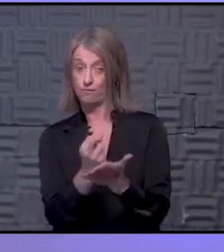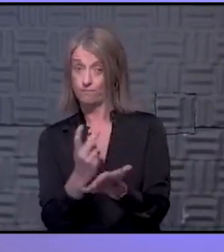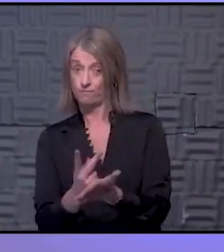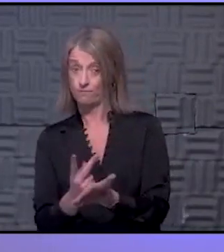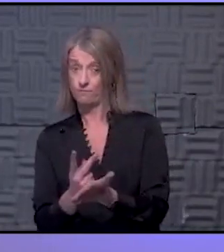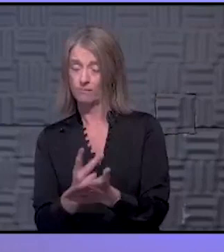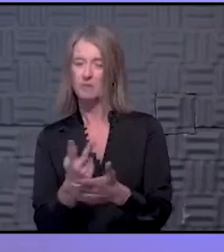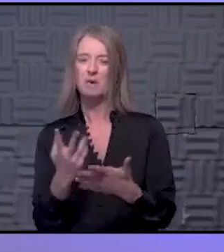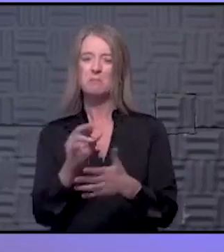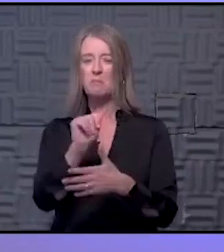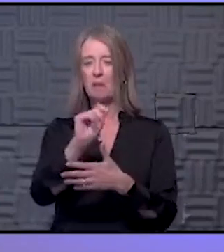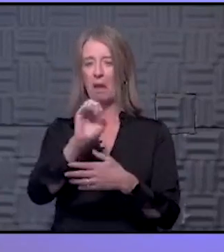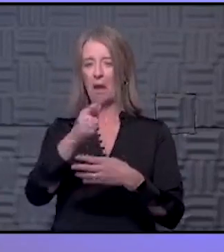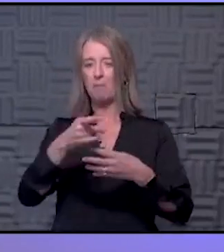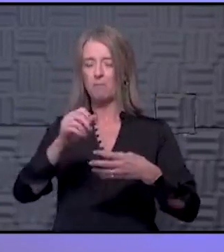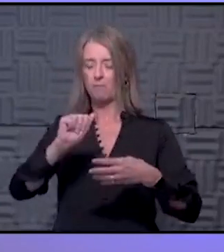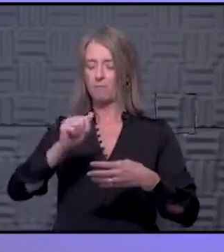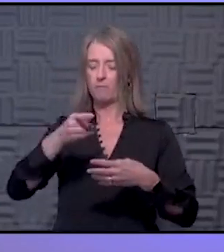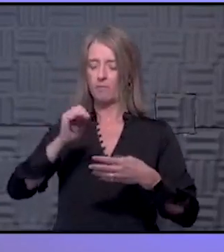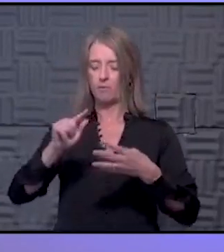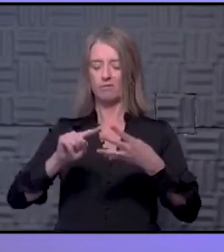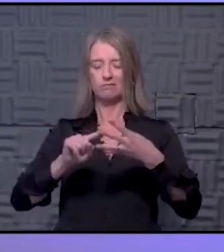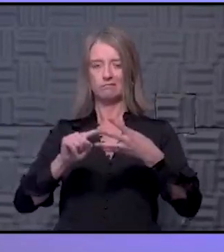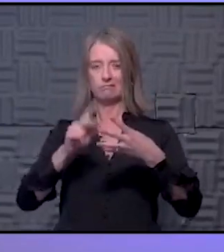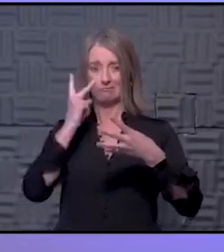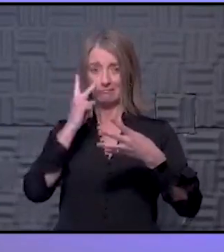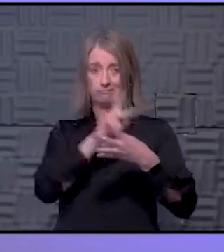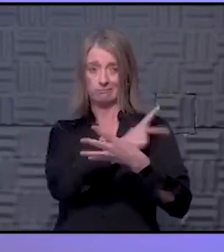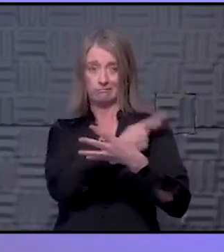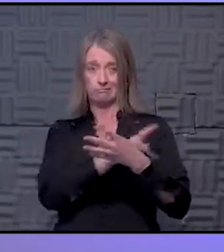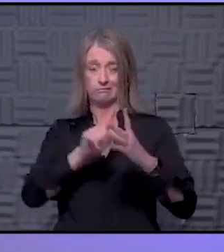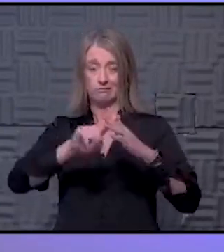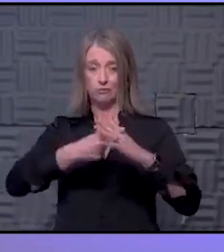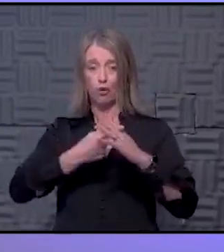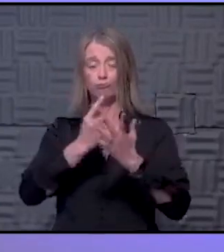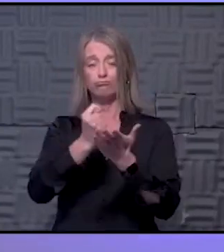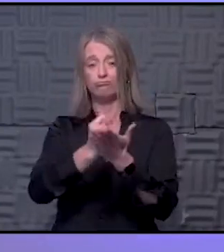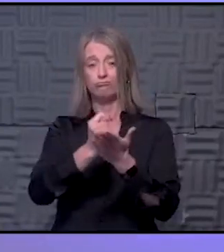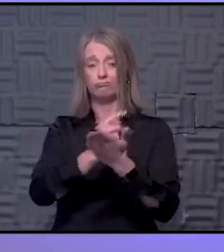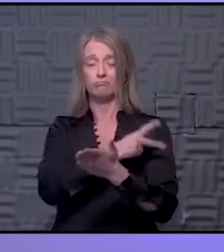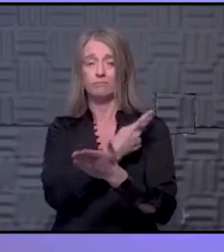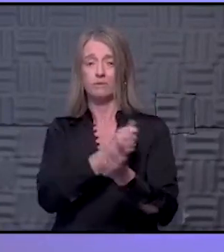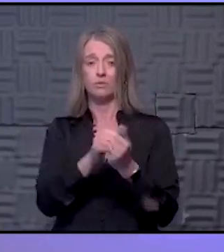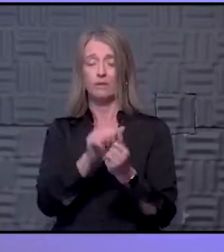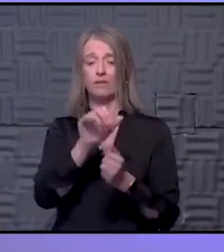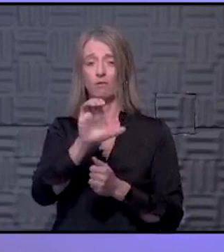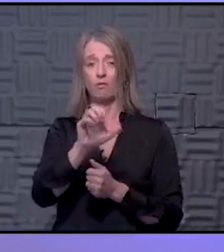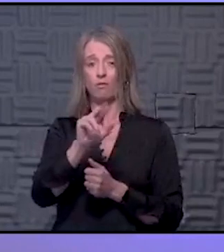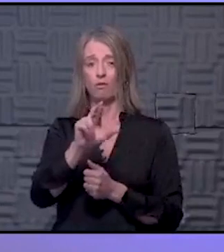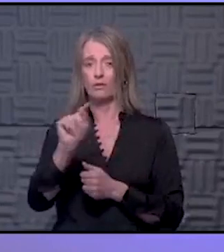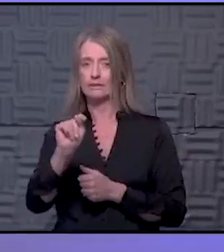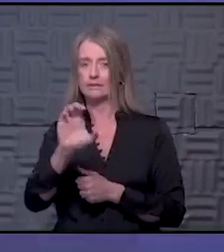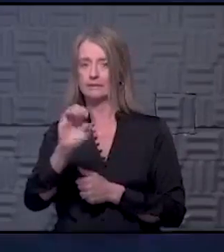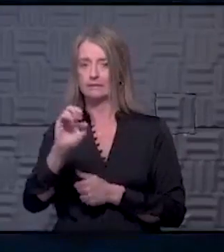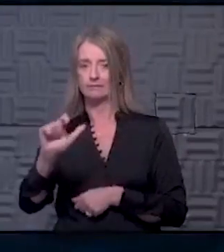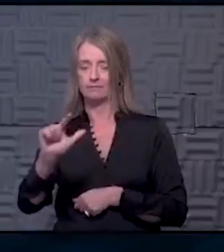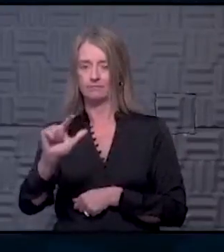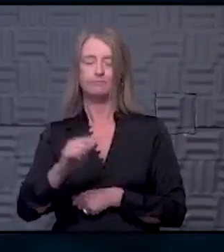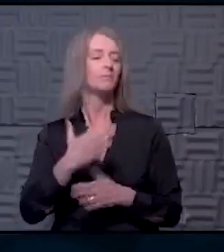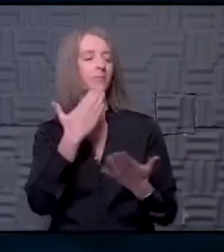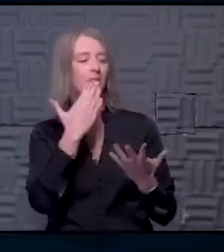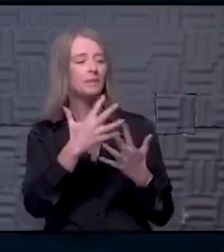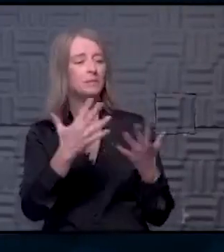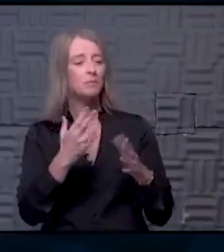at the second week of April, we'll start actually seeing these patients and start the action of treating these patients with the CAR T cell. Excellent. Thanks so